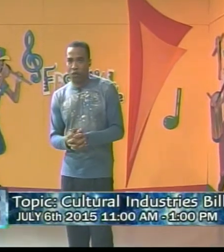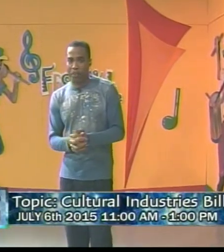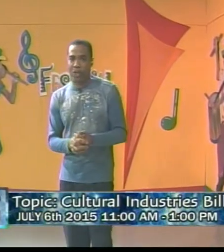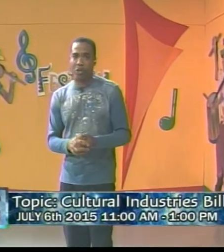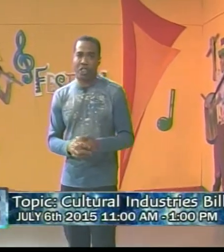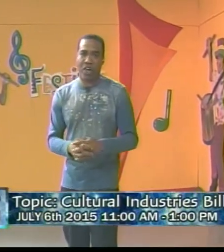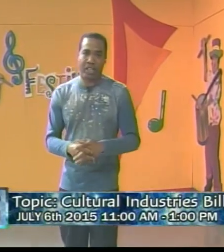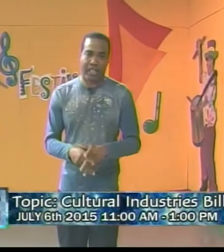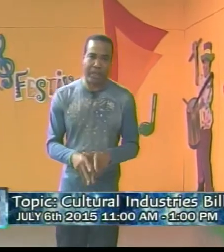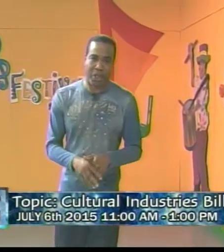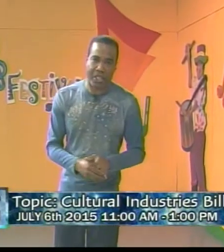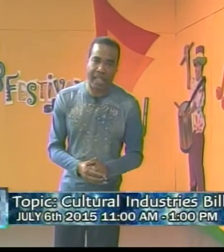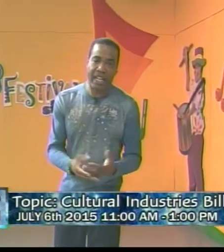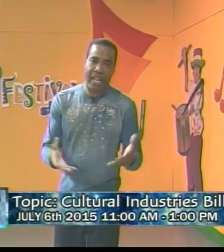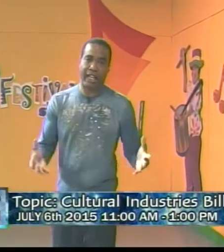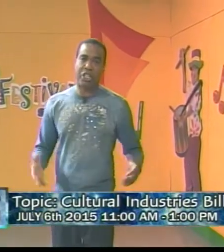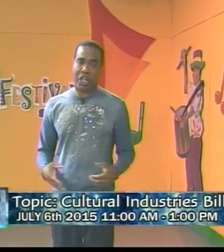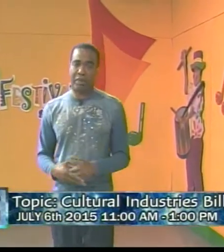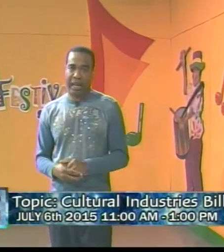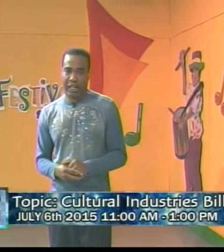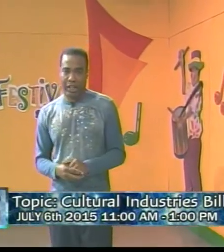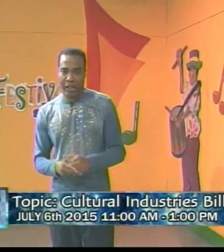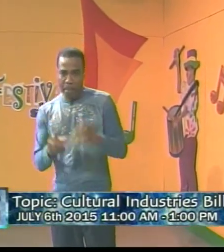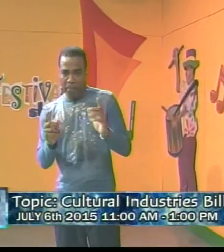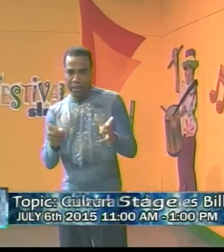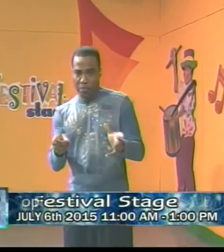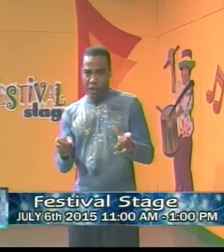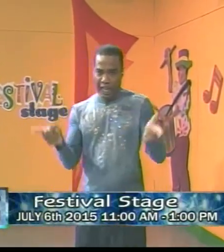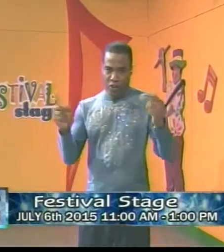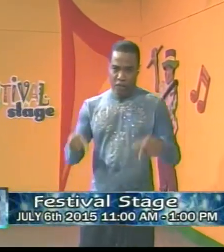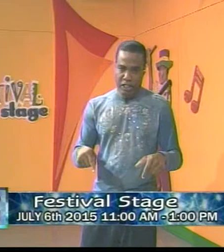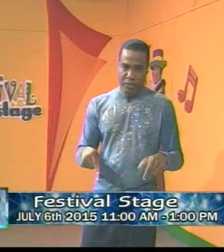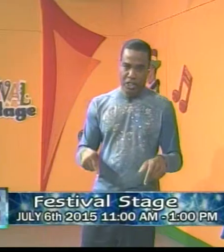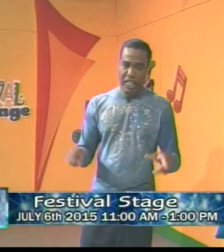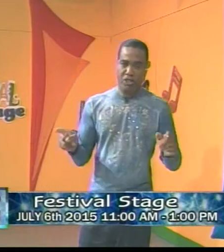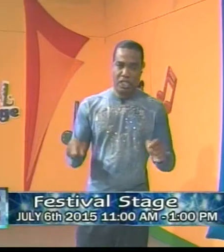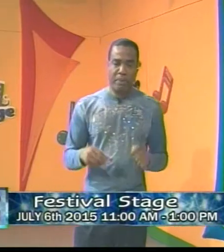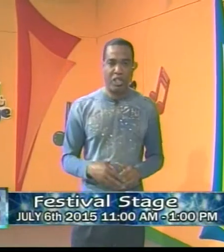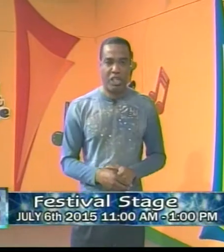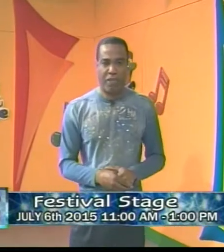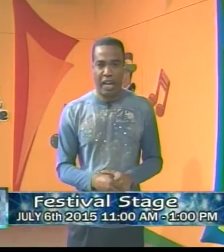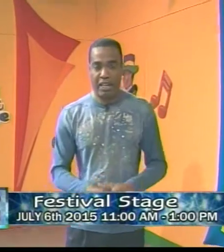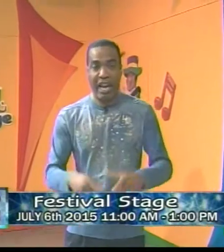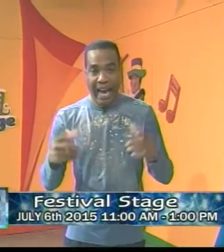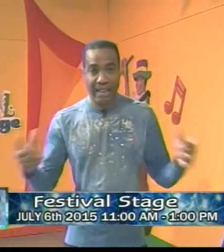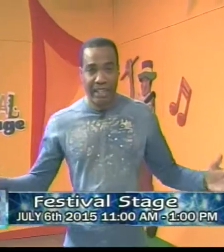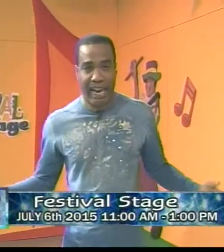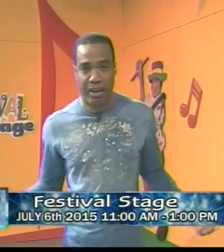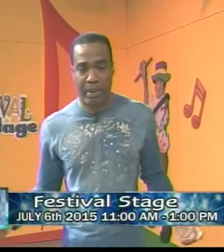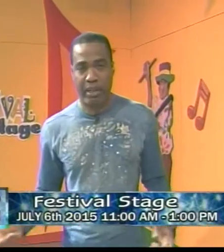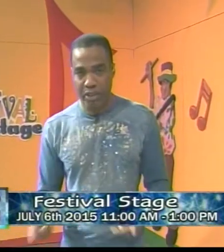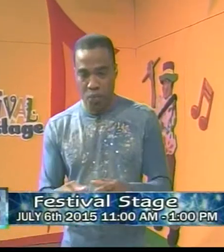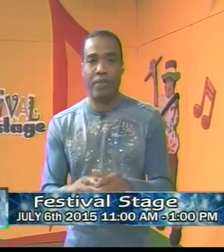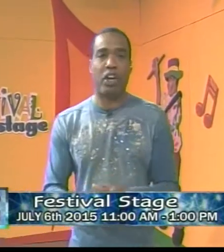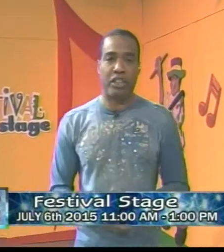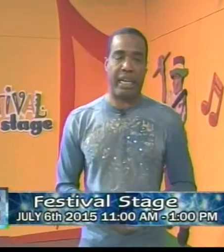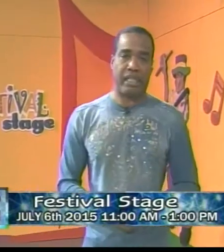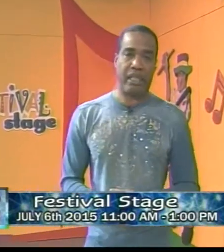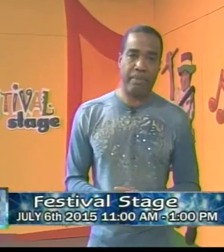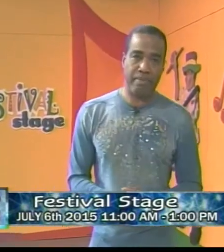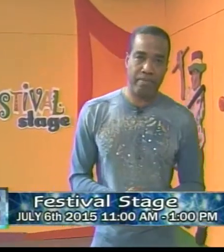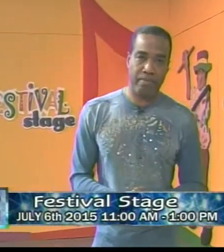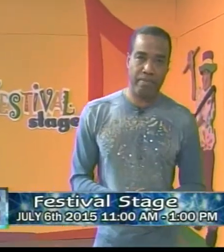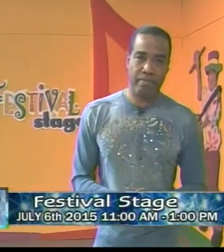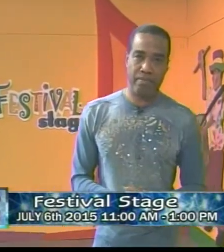the crew from the All-Stars, Calypso Tent, and I, Shaka McNeil. Monday morning here on Festival Stage on CBC TV 8 and the Caribbean. We've got a date.